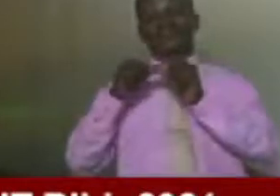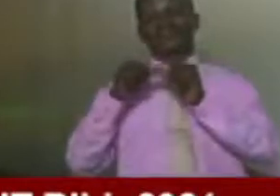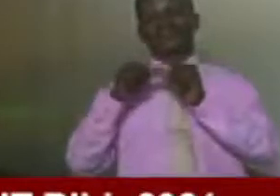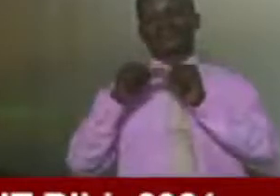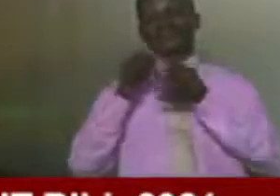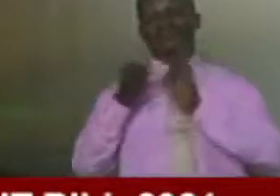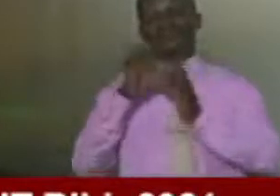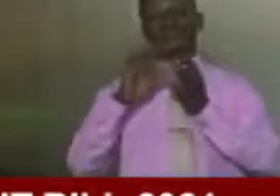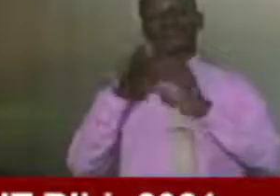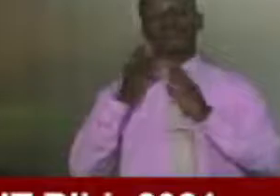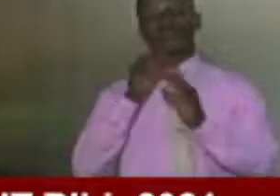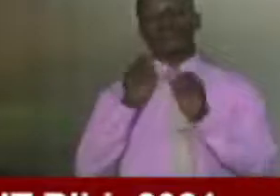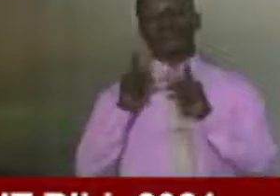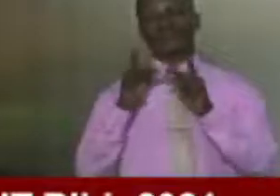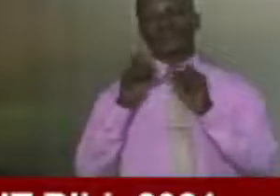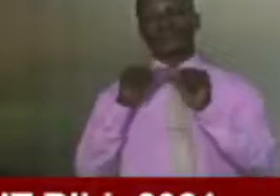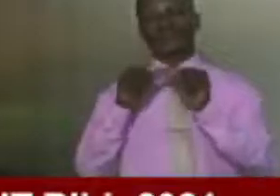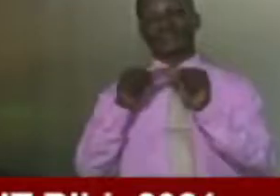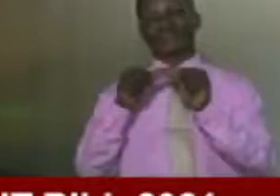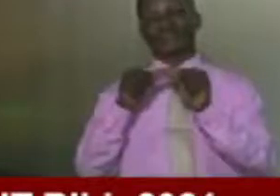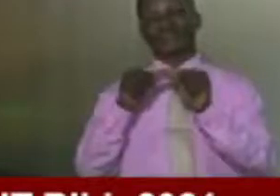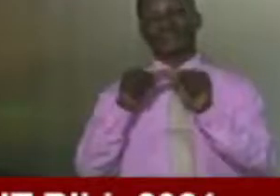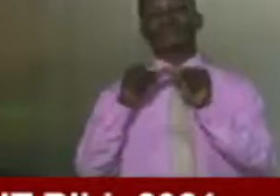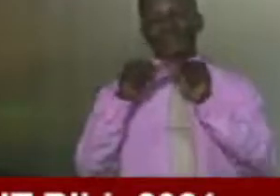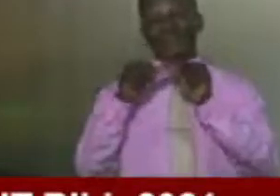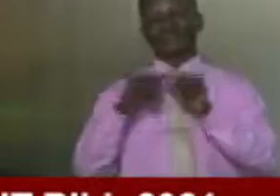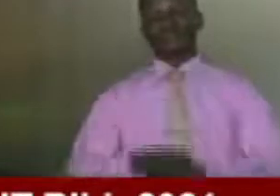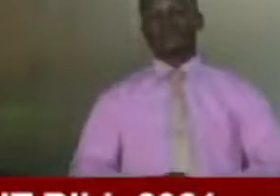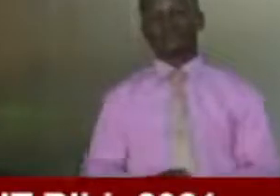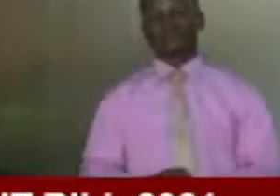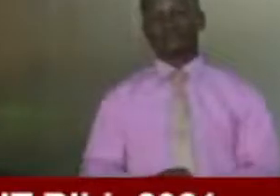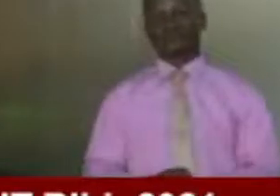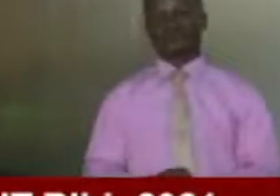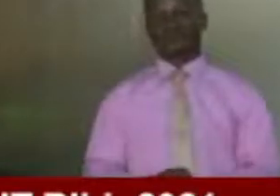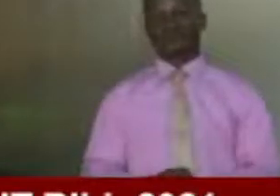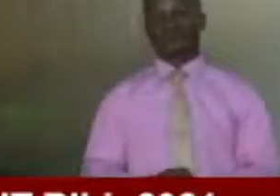in your connection earlier. But we can hear you now. Please go ahead.